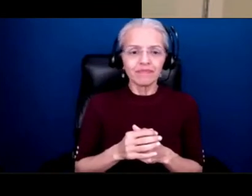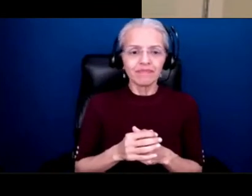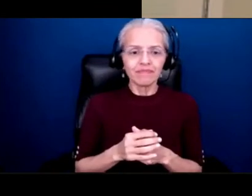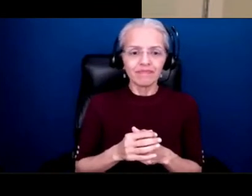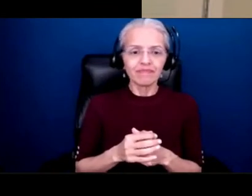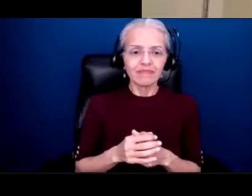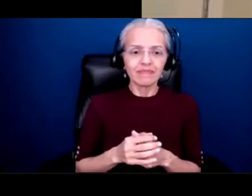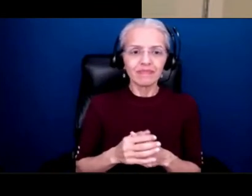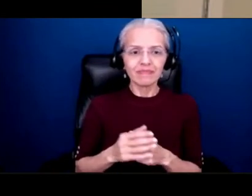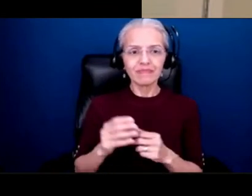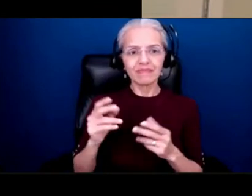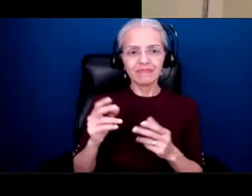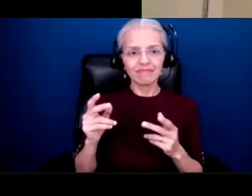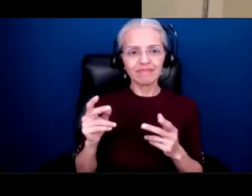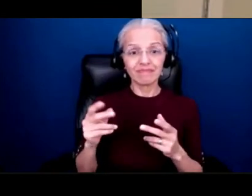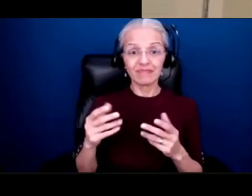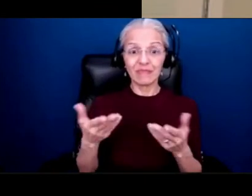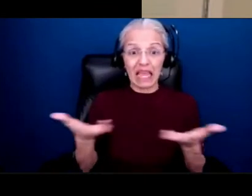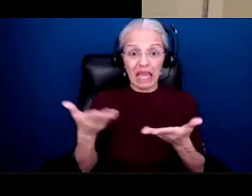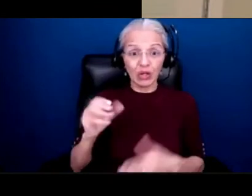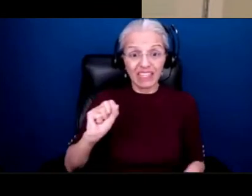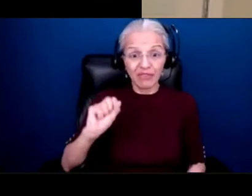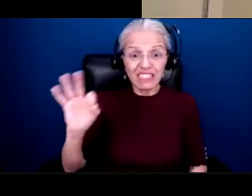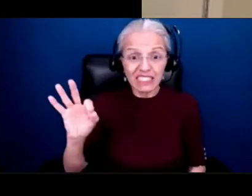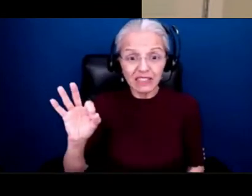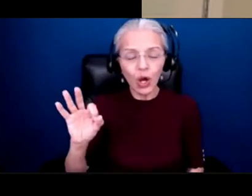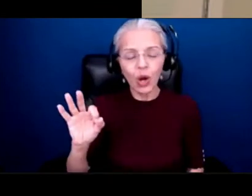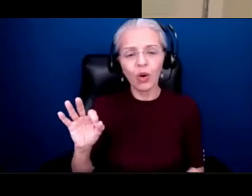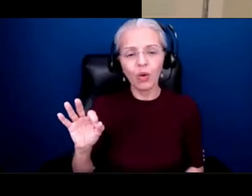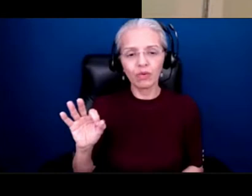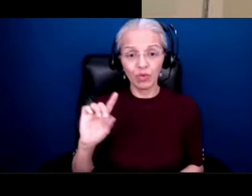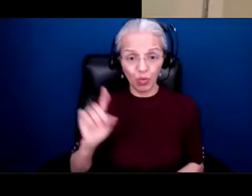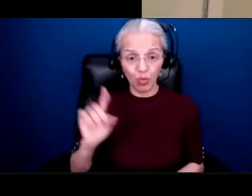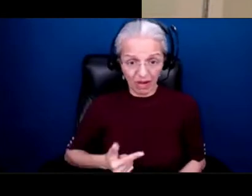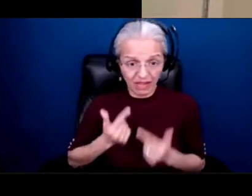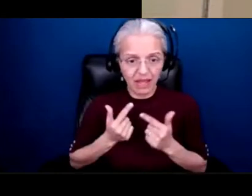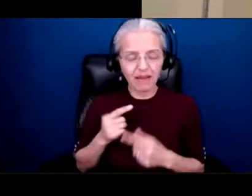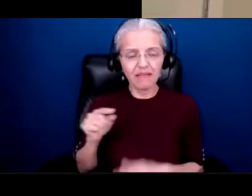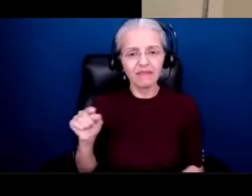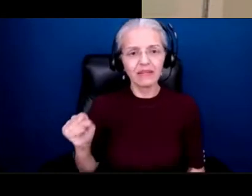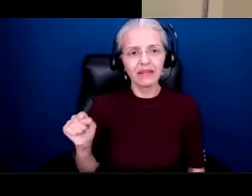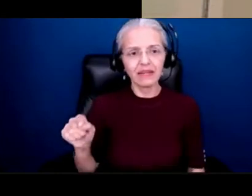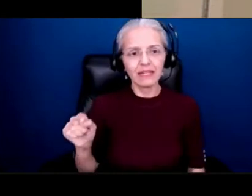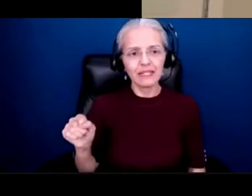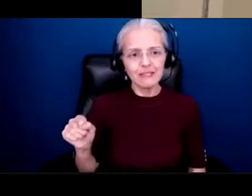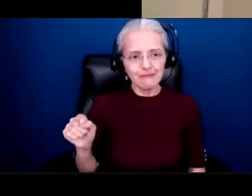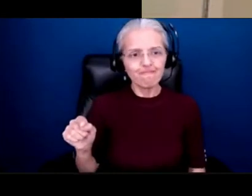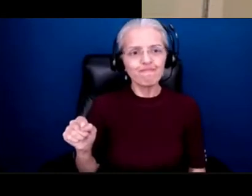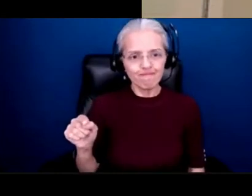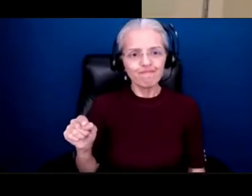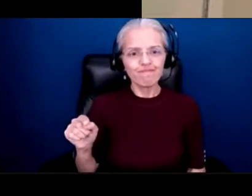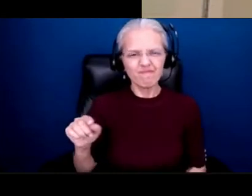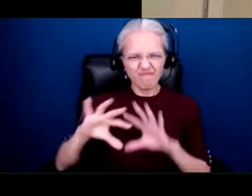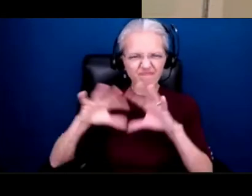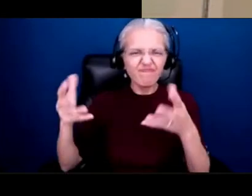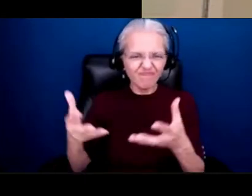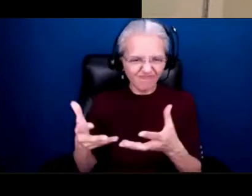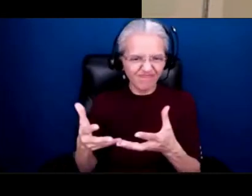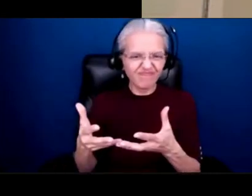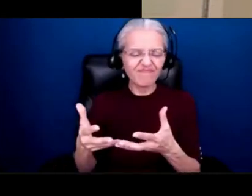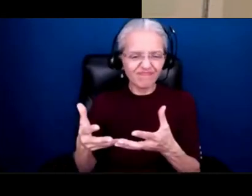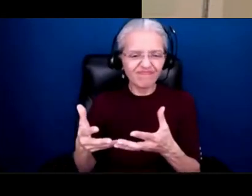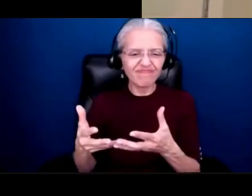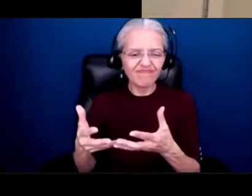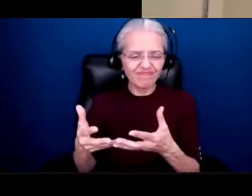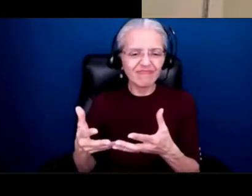San Francisco. I just speak definitely best on the society of the United States, but I think